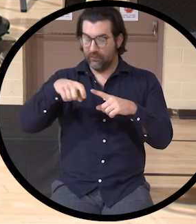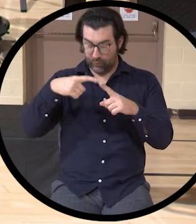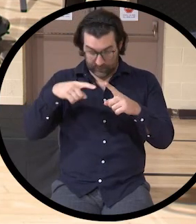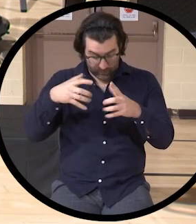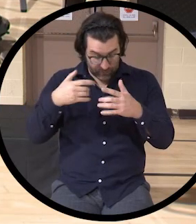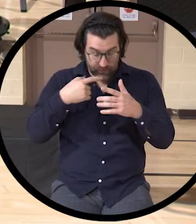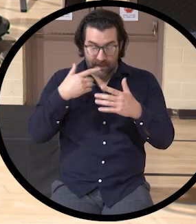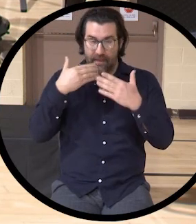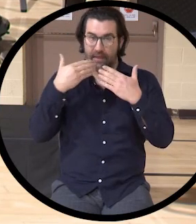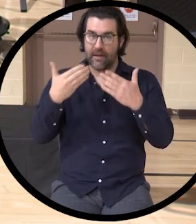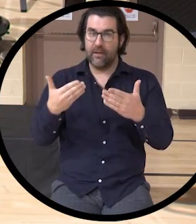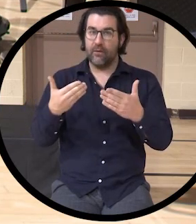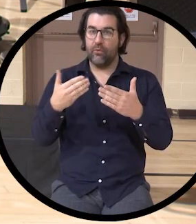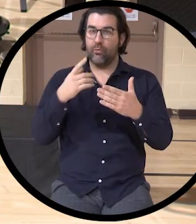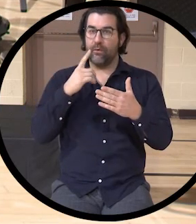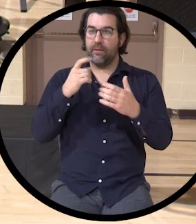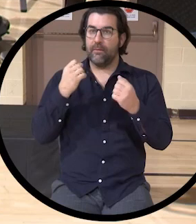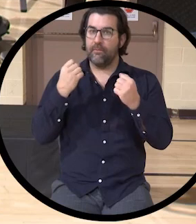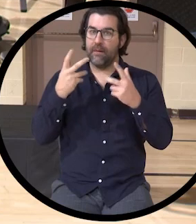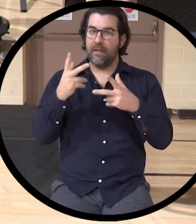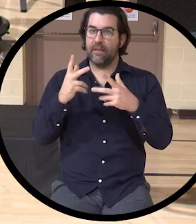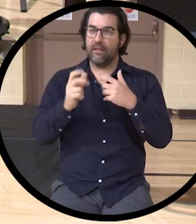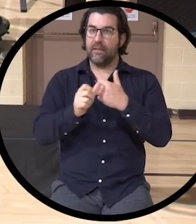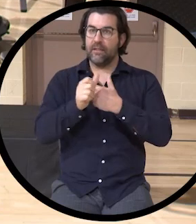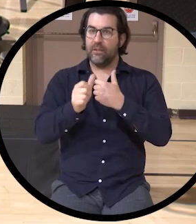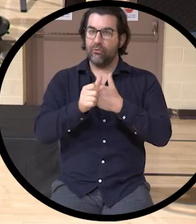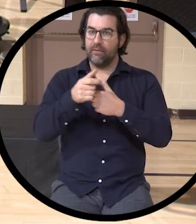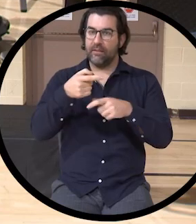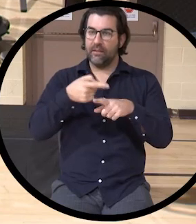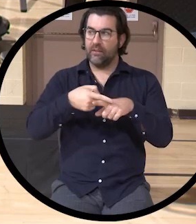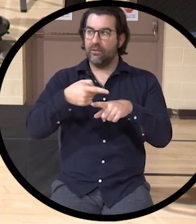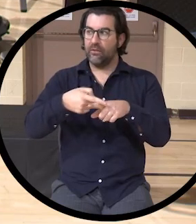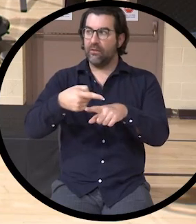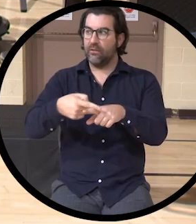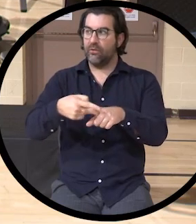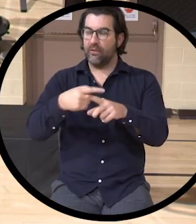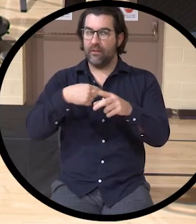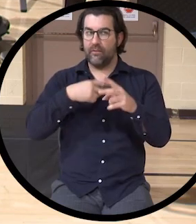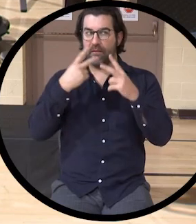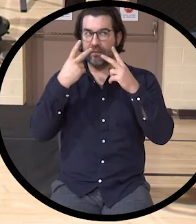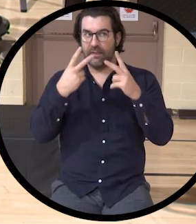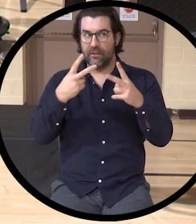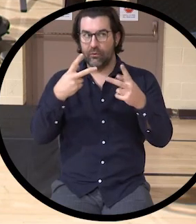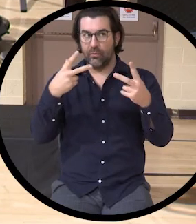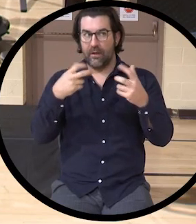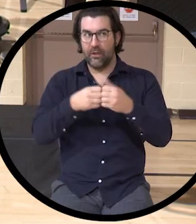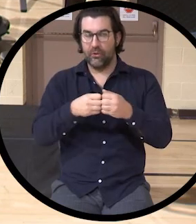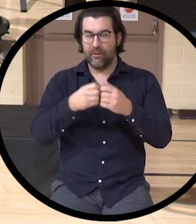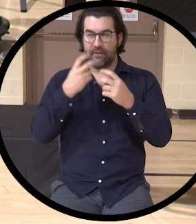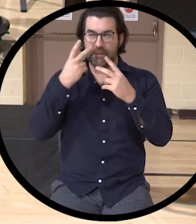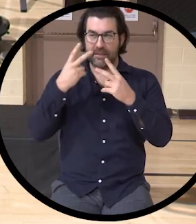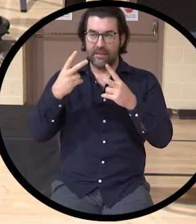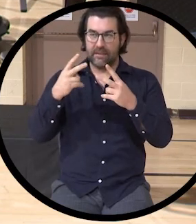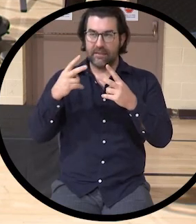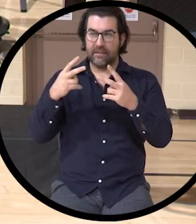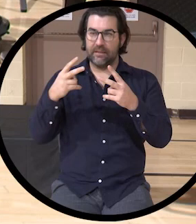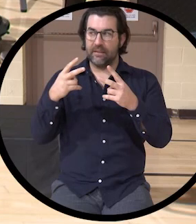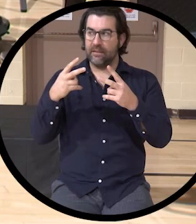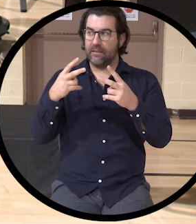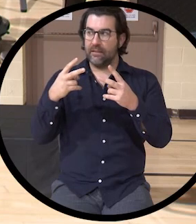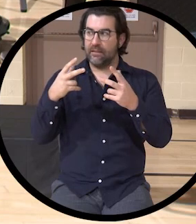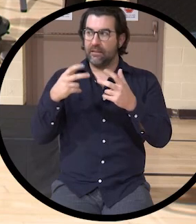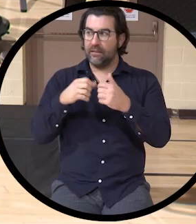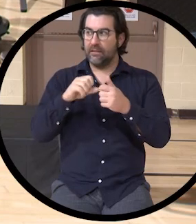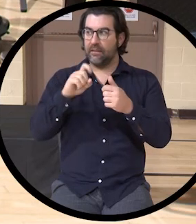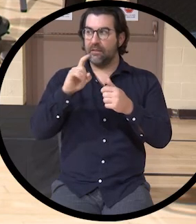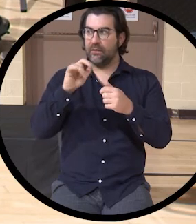thank you because there are so many dangerous intersections. I've witnessed crashes, I've seen accidents. The